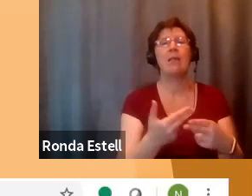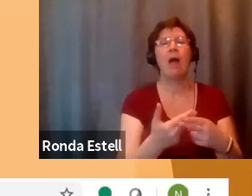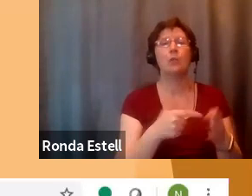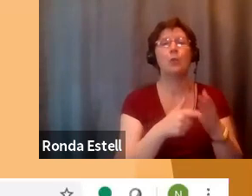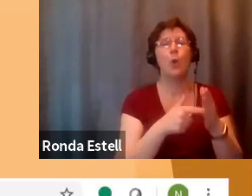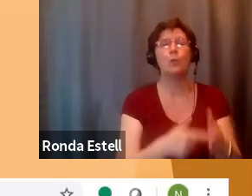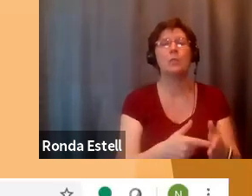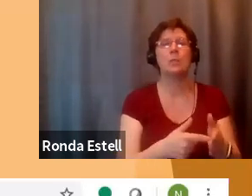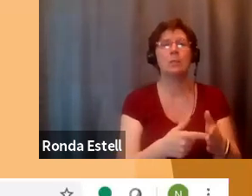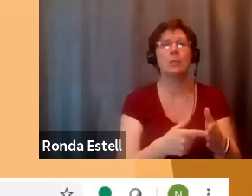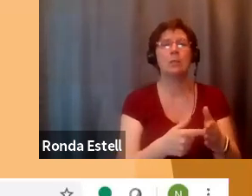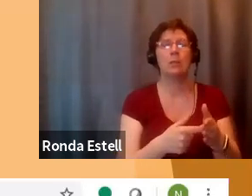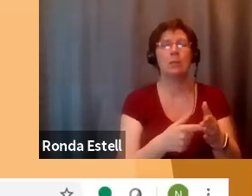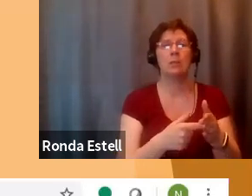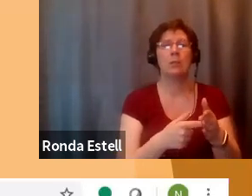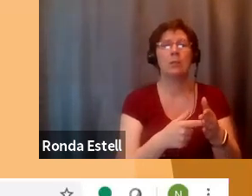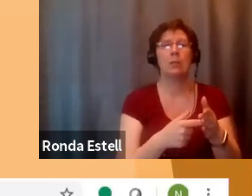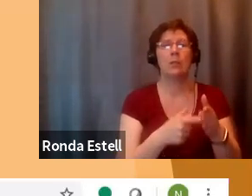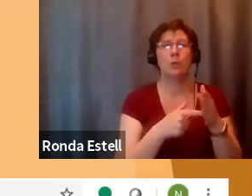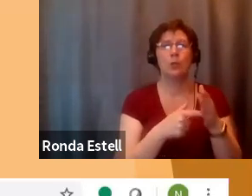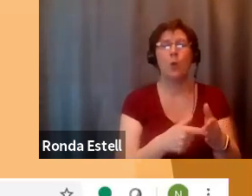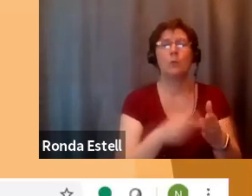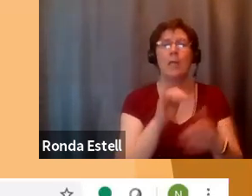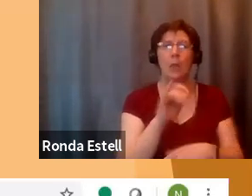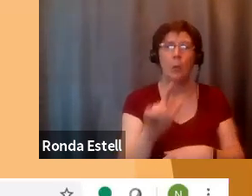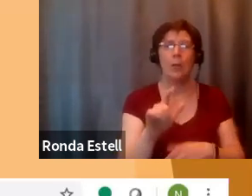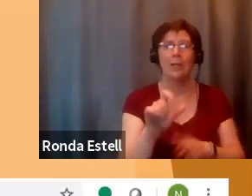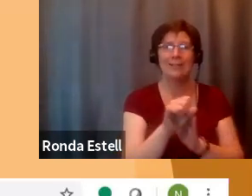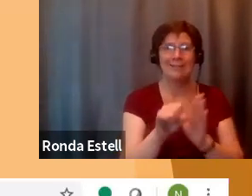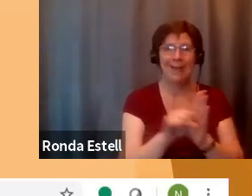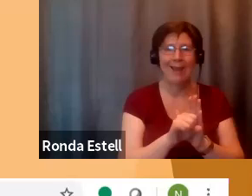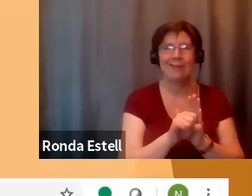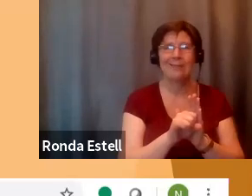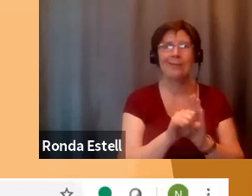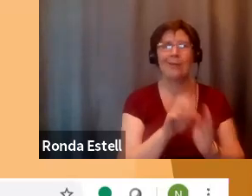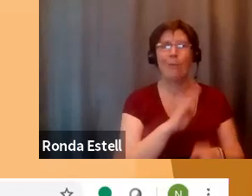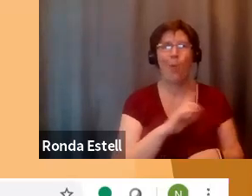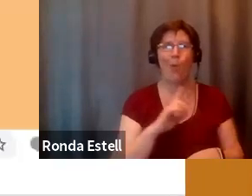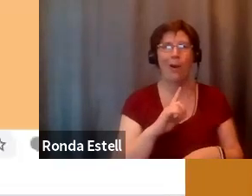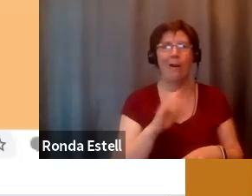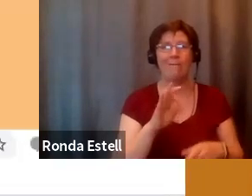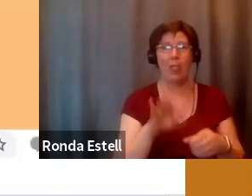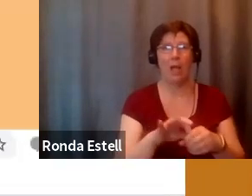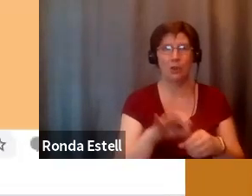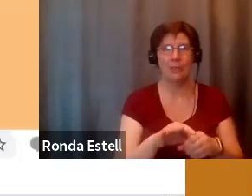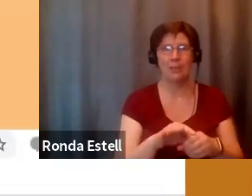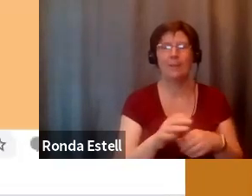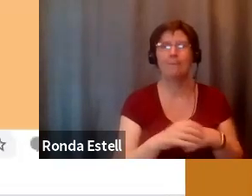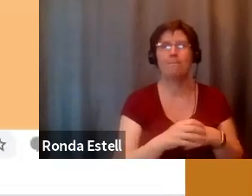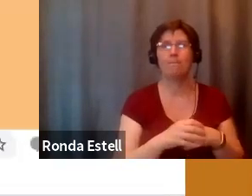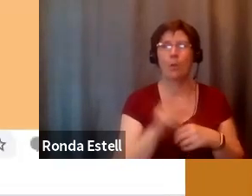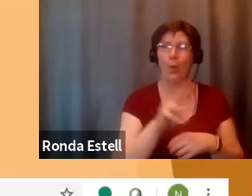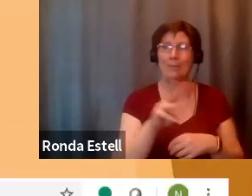shows the Illinois State Board of Elections